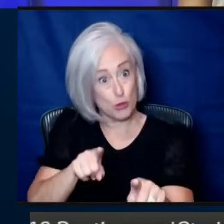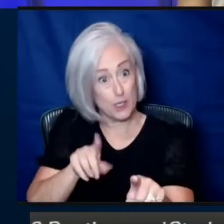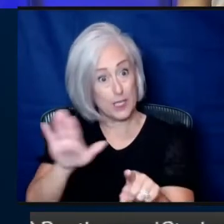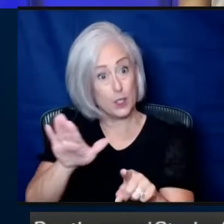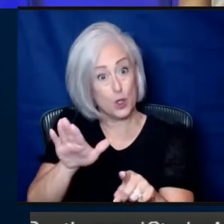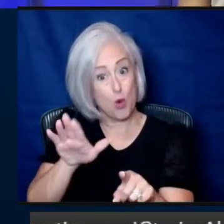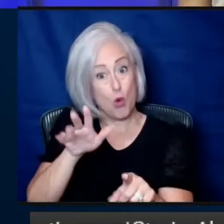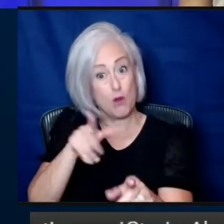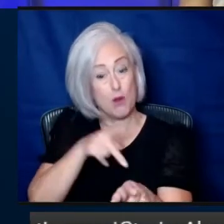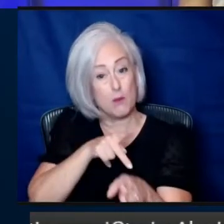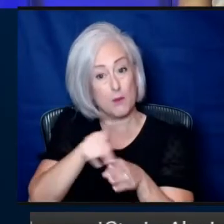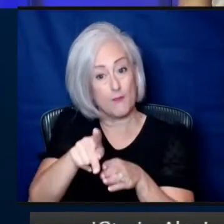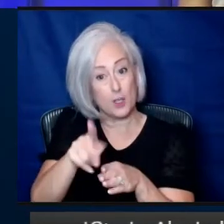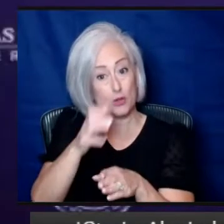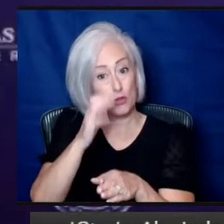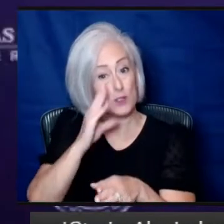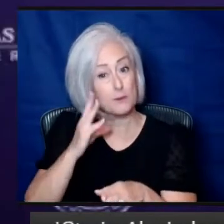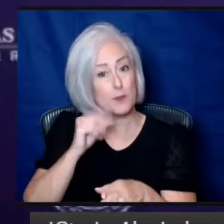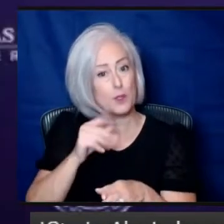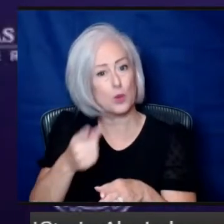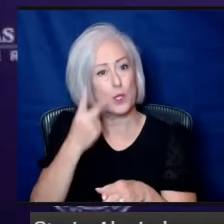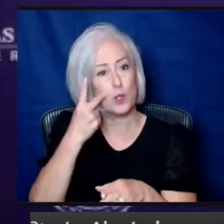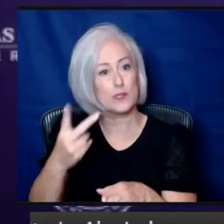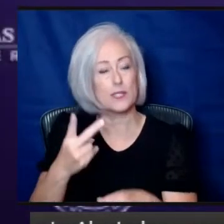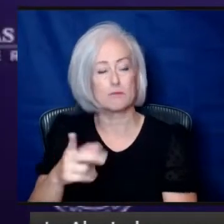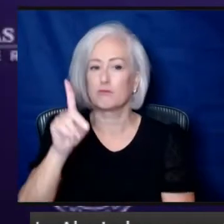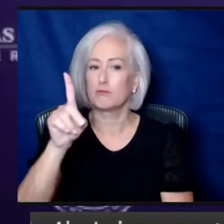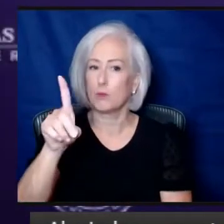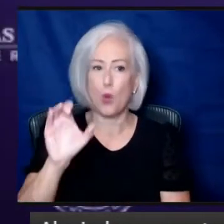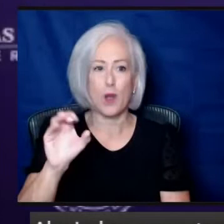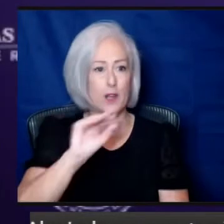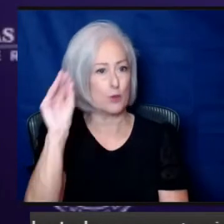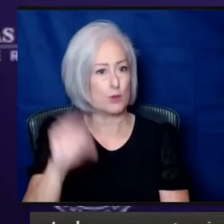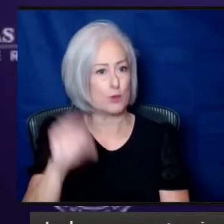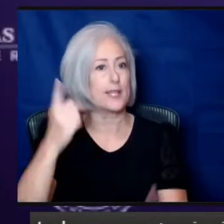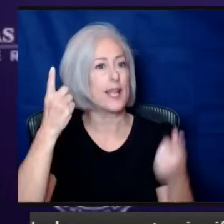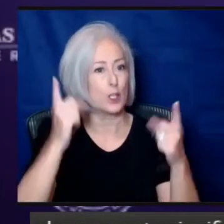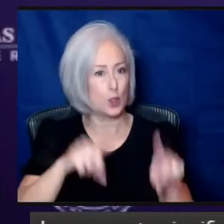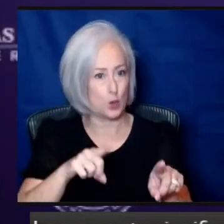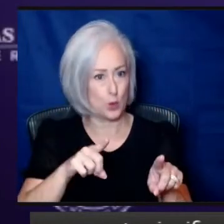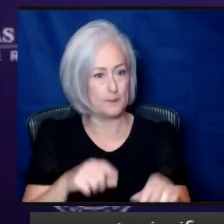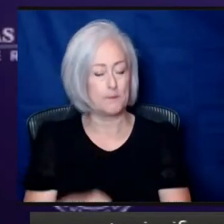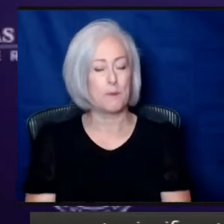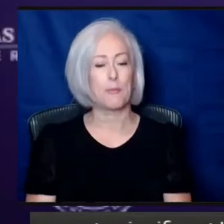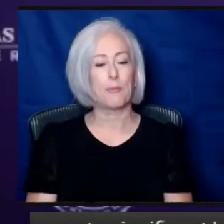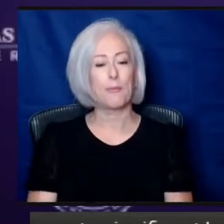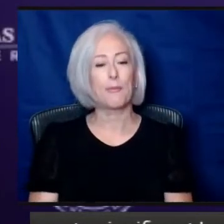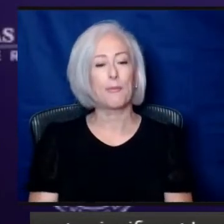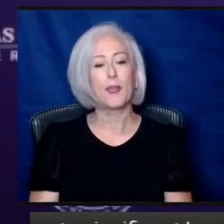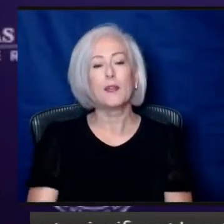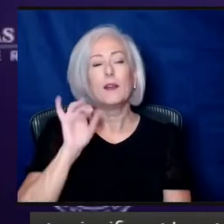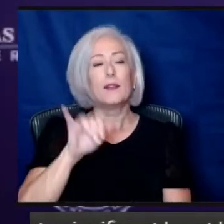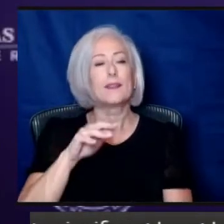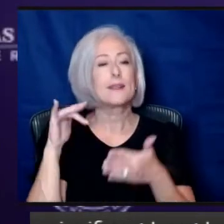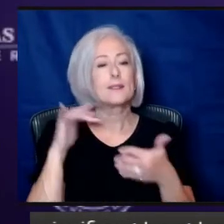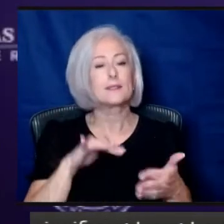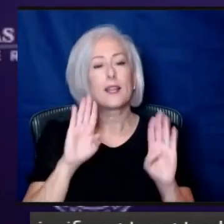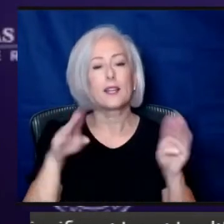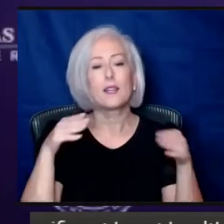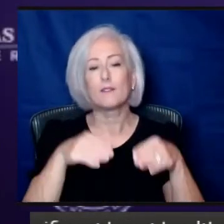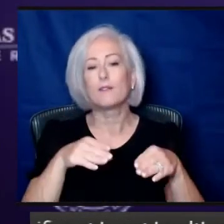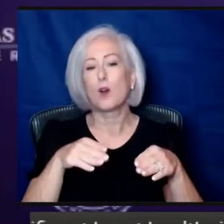veterinarian? I 100% agree with that. So with regard to this study looked at that, and they said that